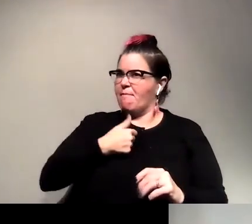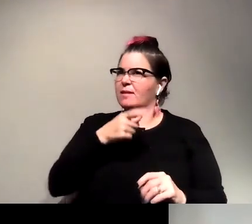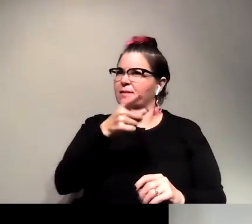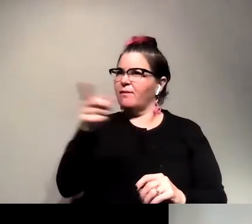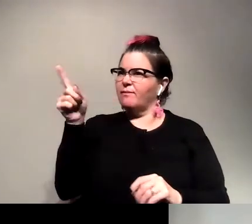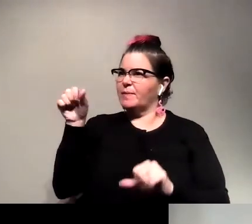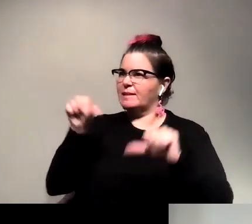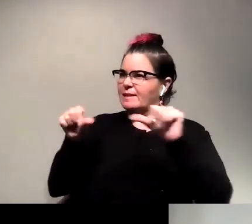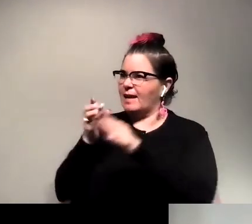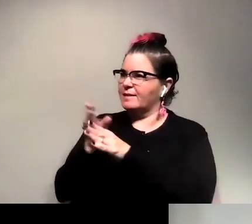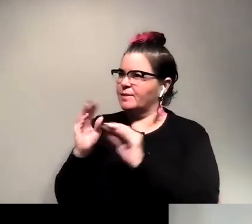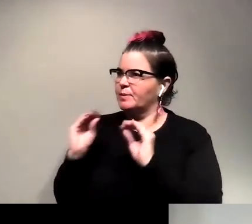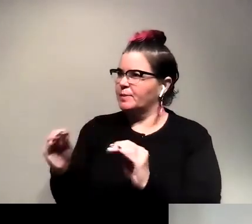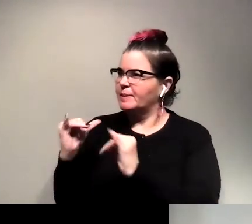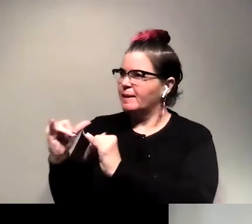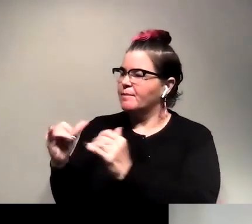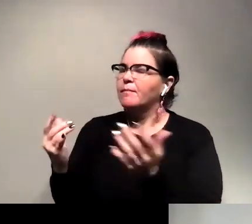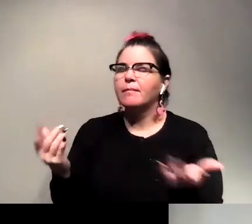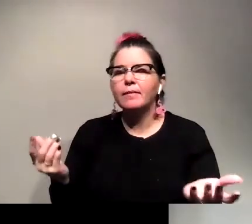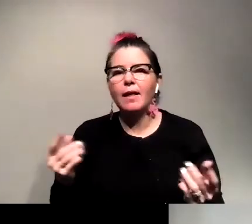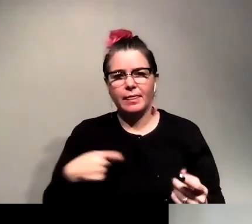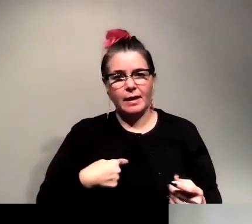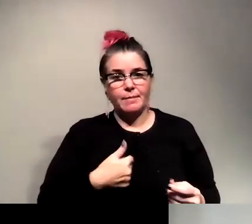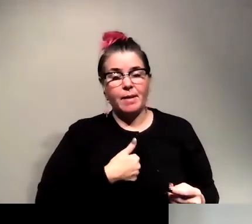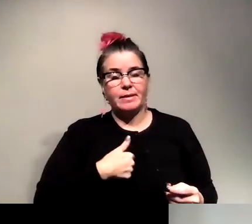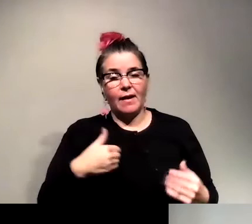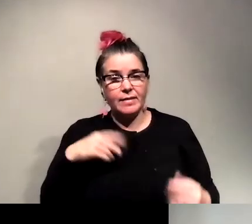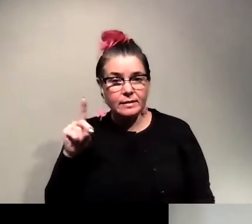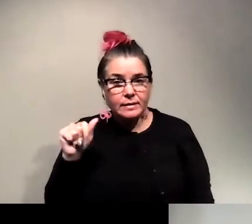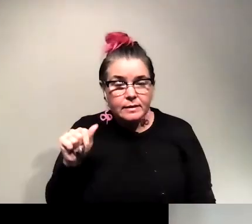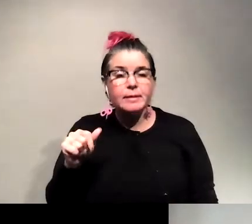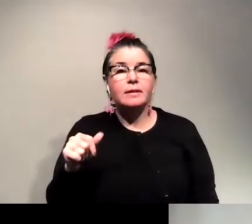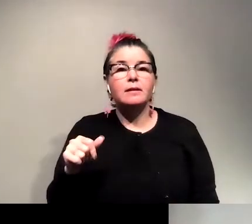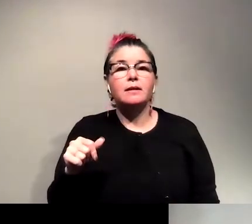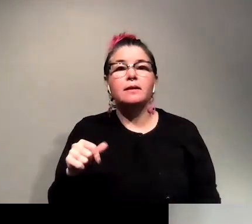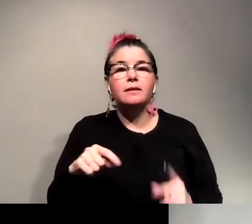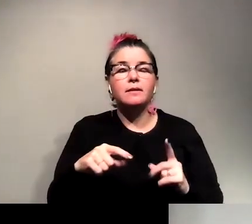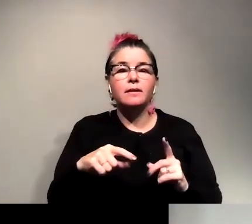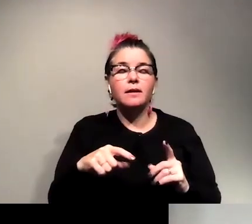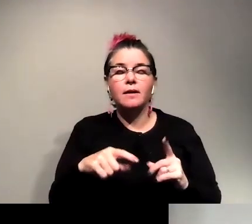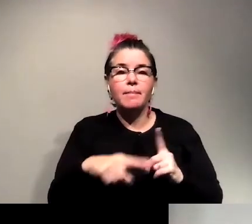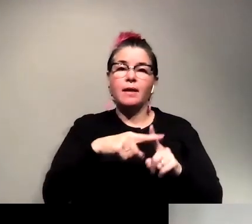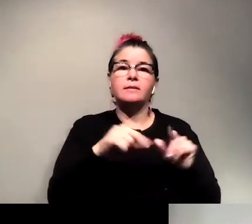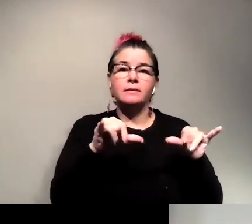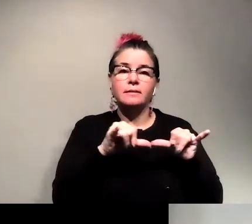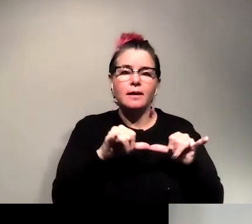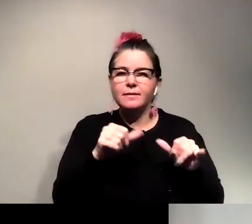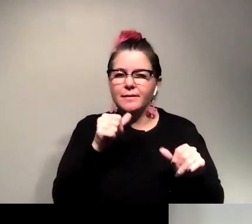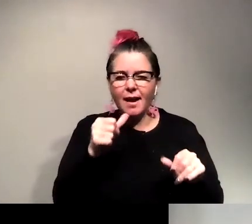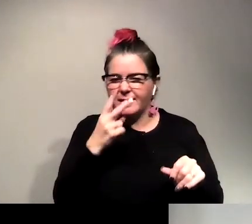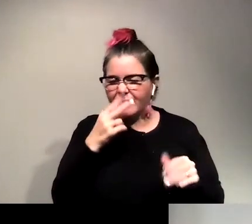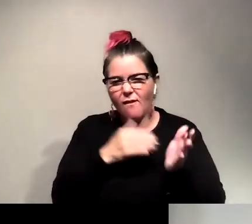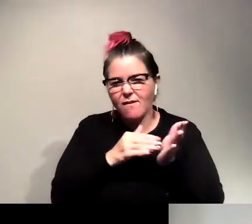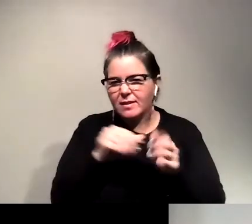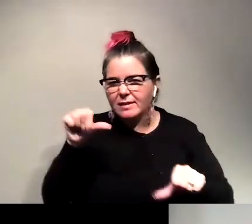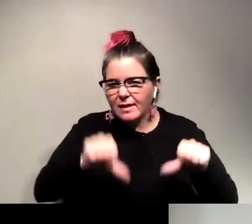in. Especially in the way I think about myself as someone with disabilities or someone who's like plus size, right? That's not something you see in science a lot.